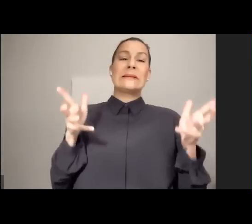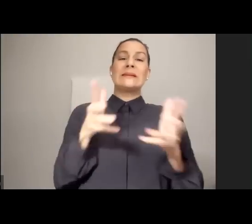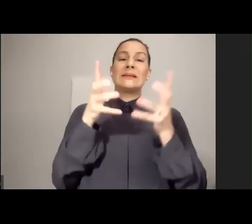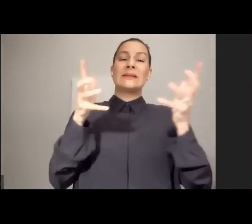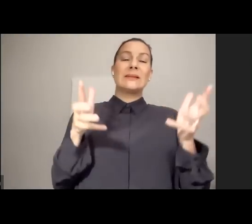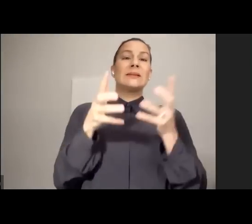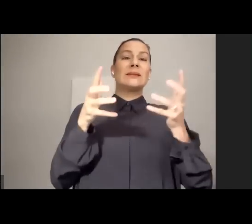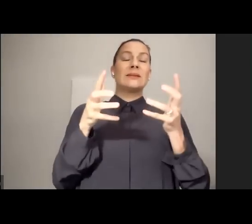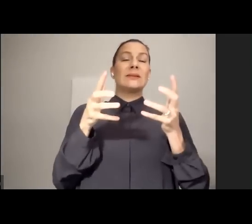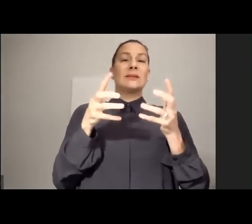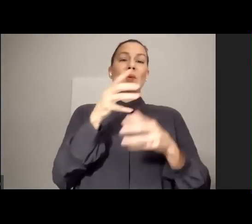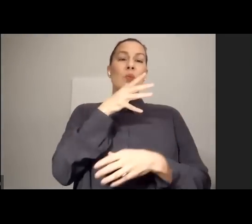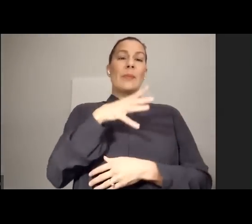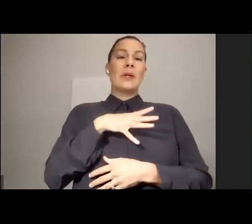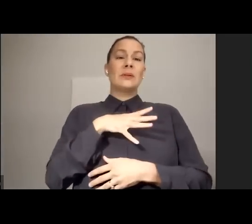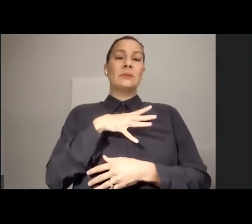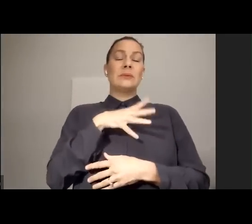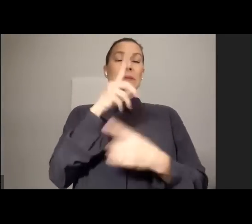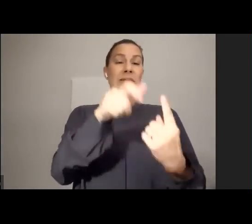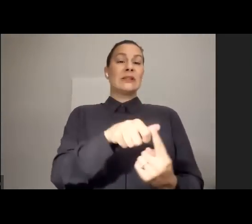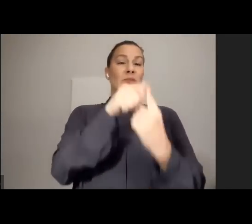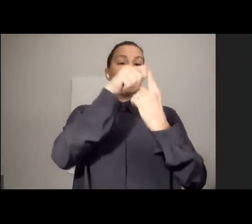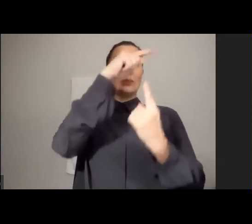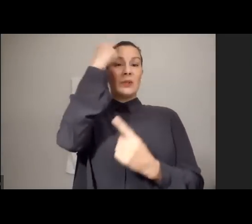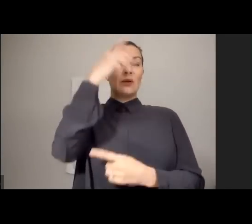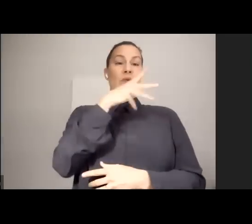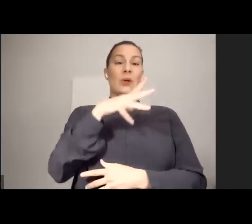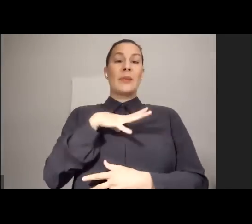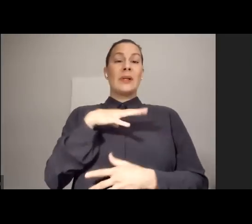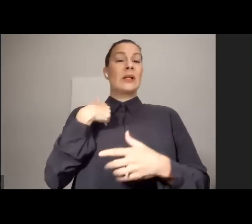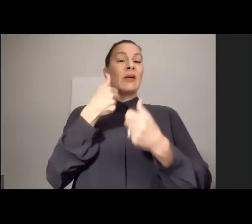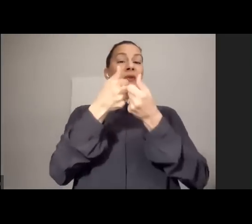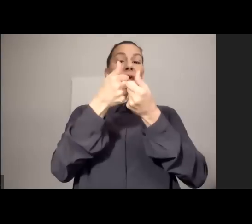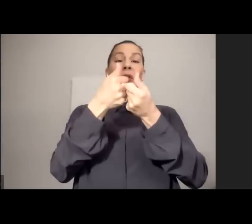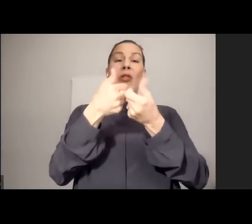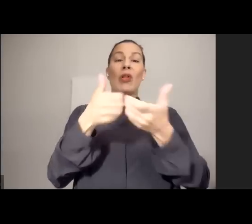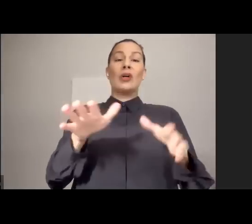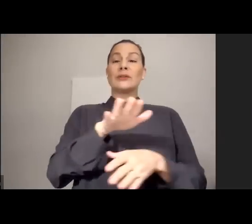women. I have lost so many people